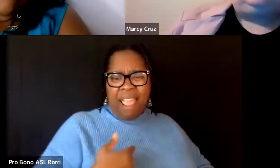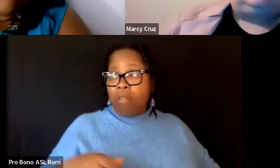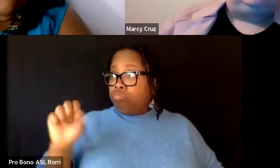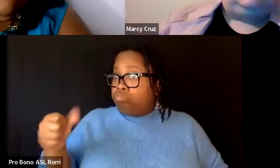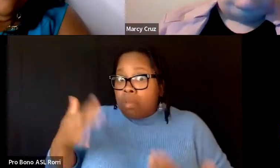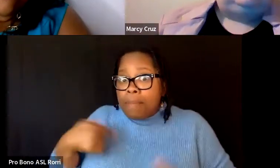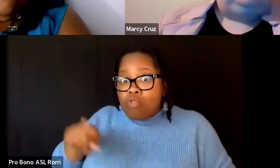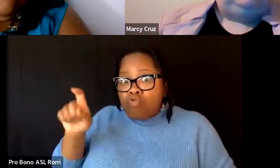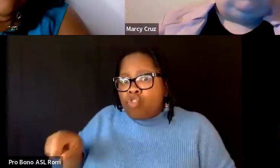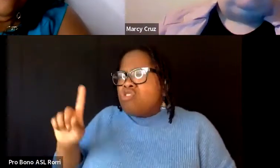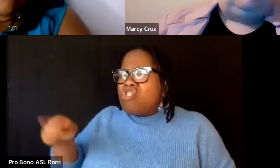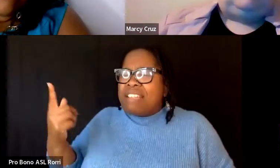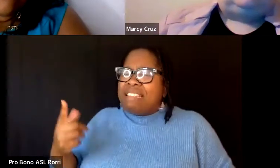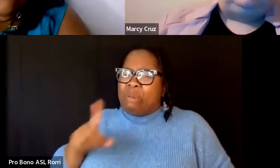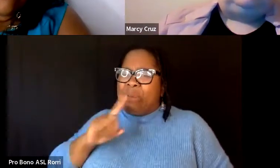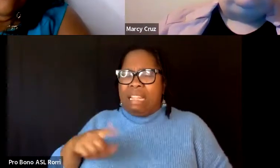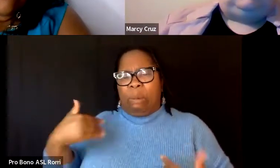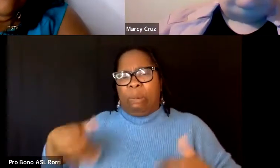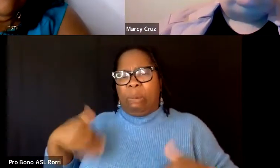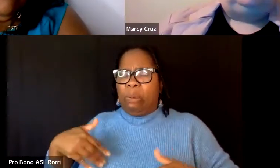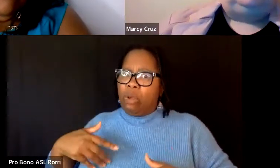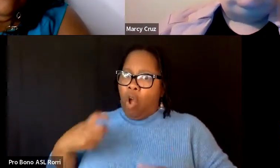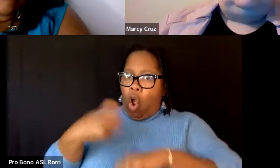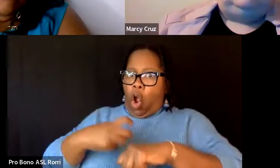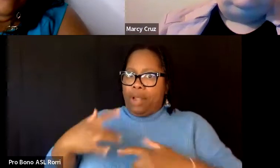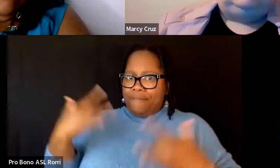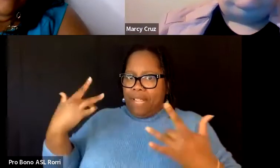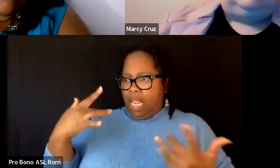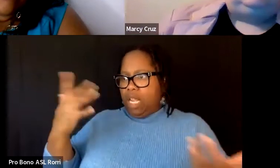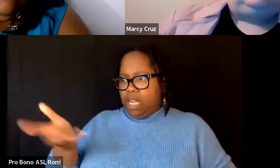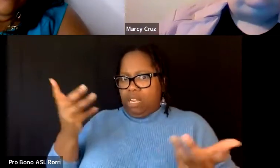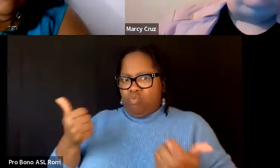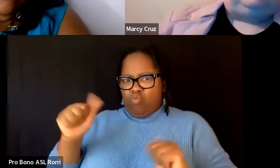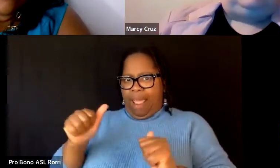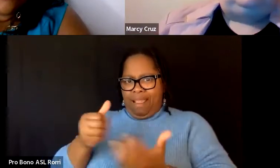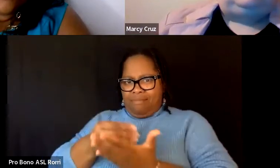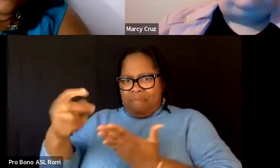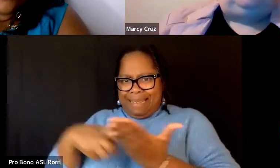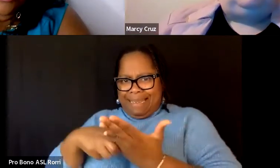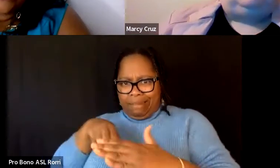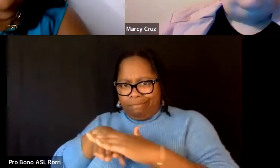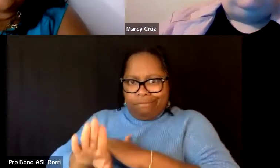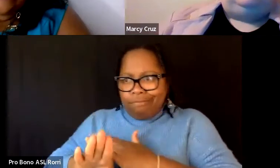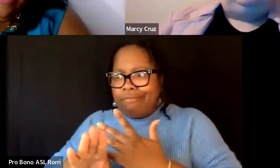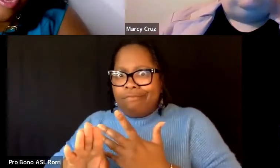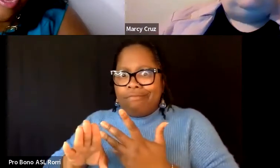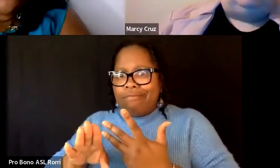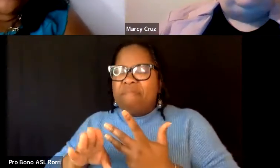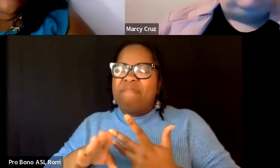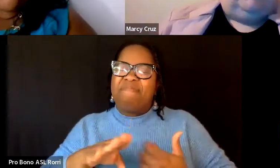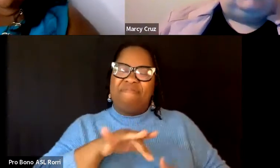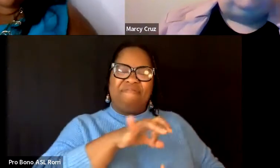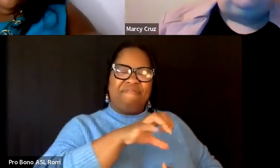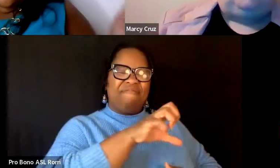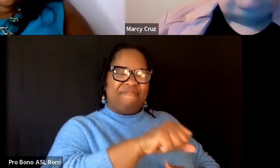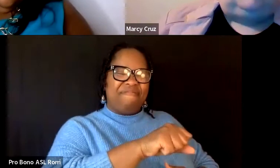should. It's a really hard event to get into, from what I understand. But you know what? I'm gonna